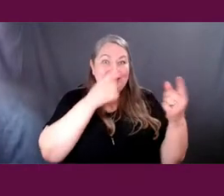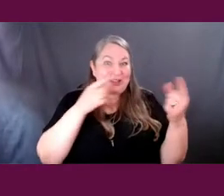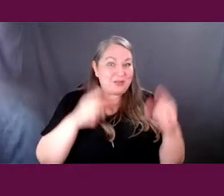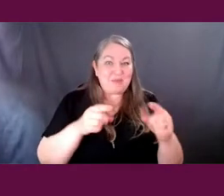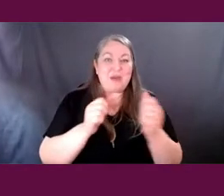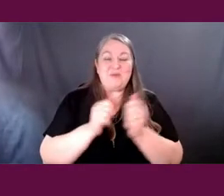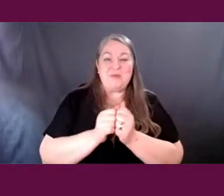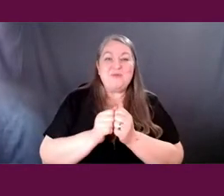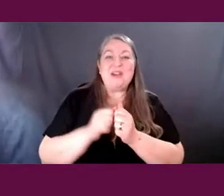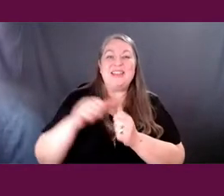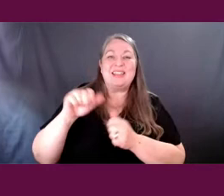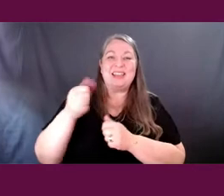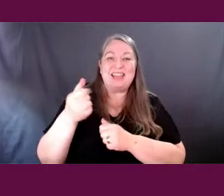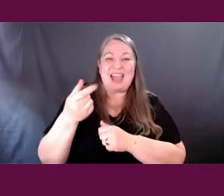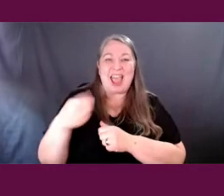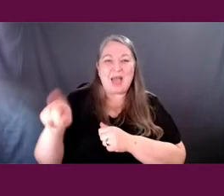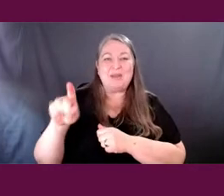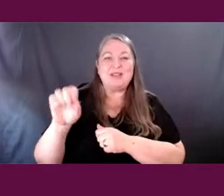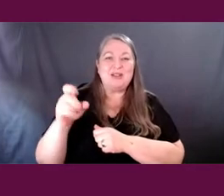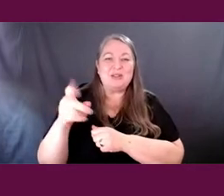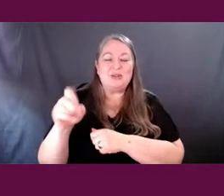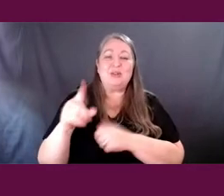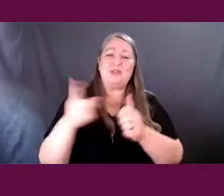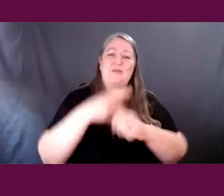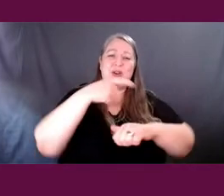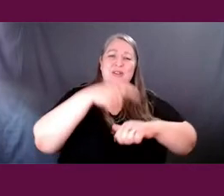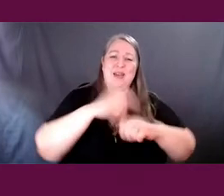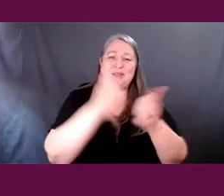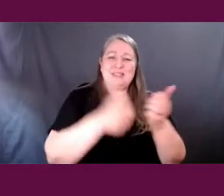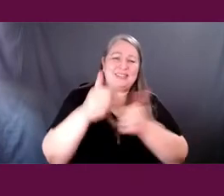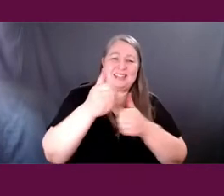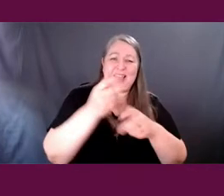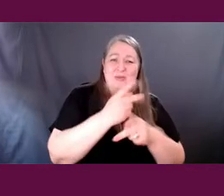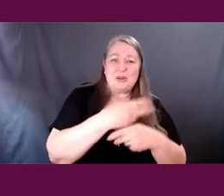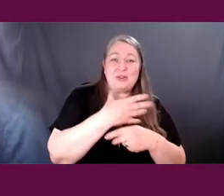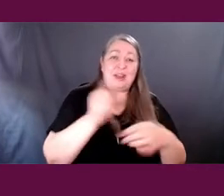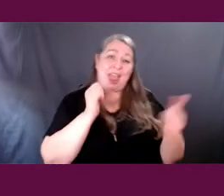role as an executive producer and star of her own TV show.